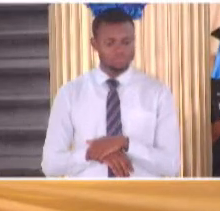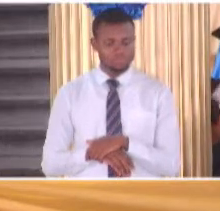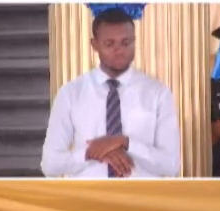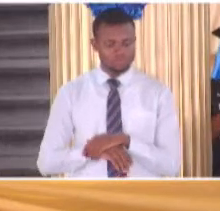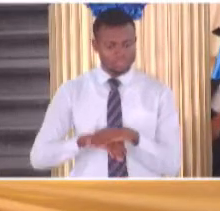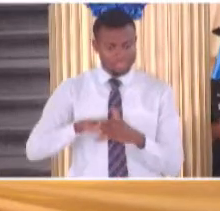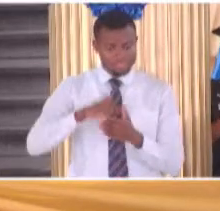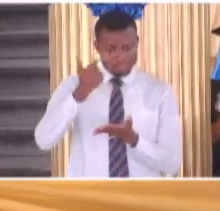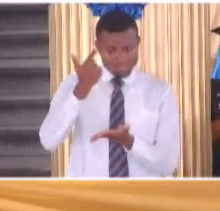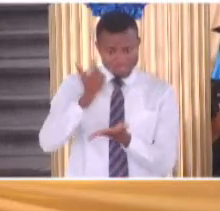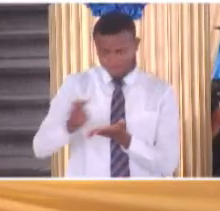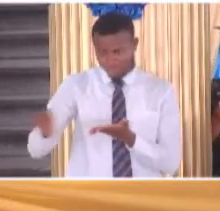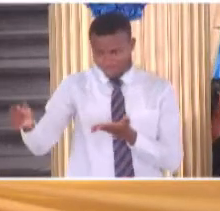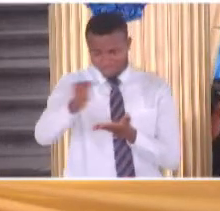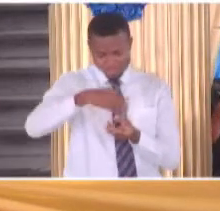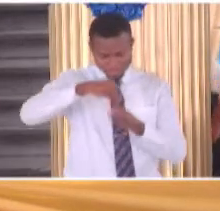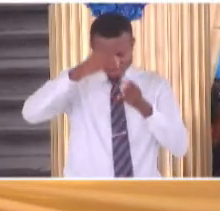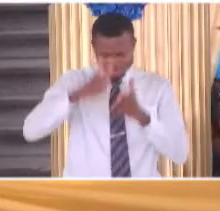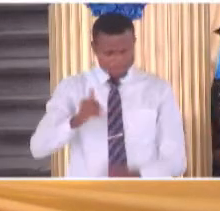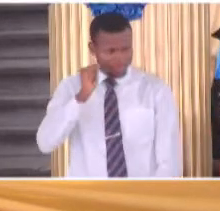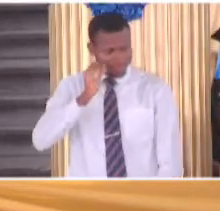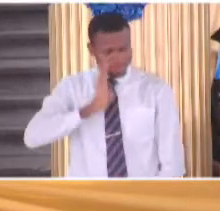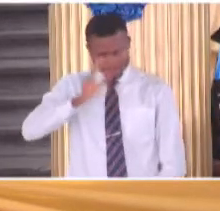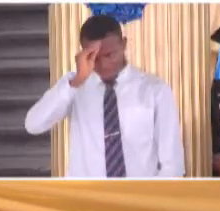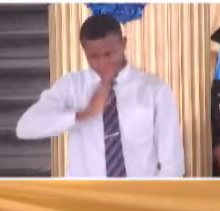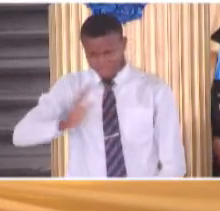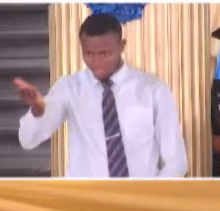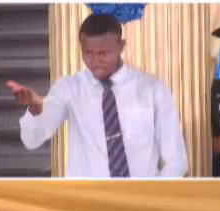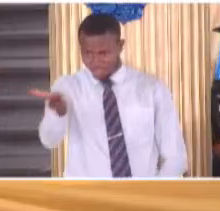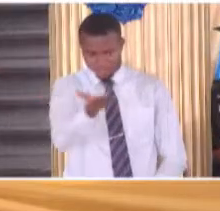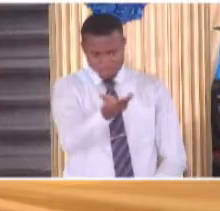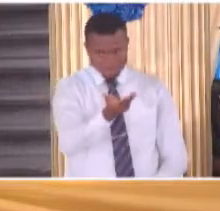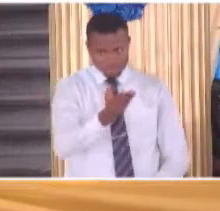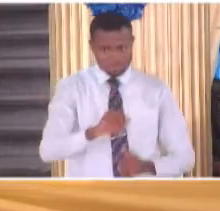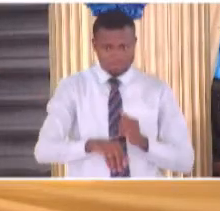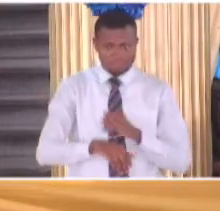graduating students, ladies and gentlemen.